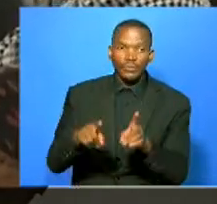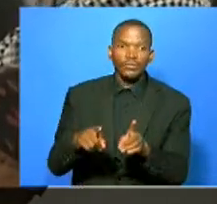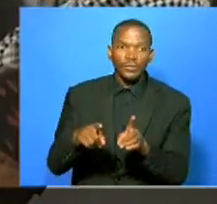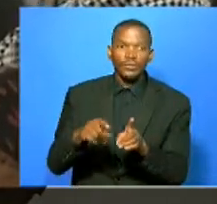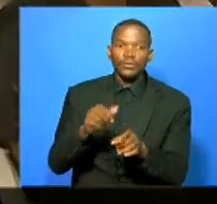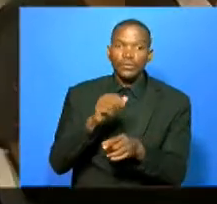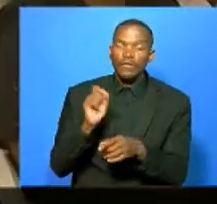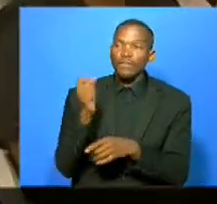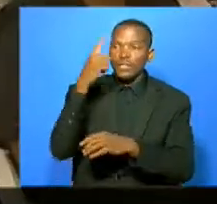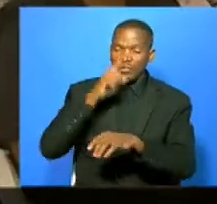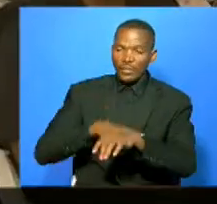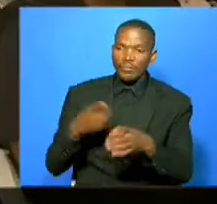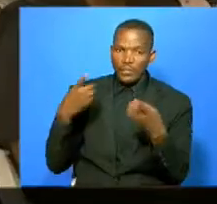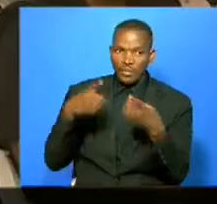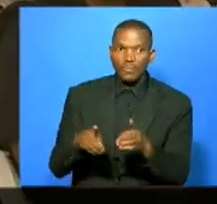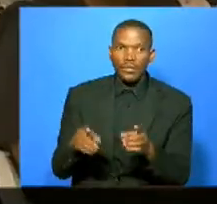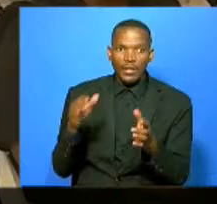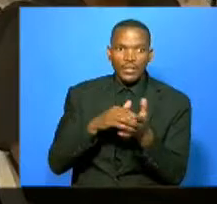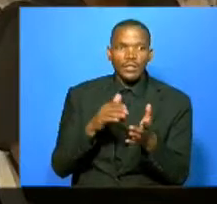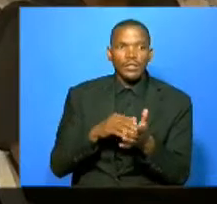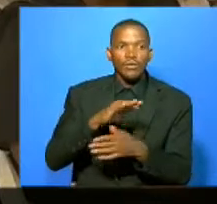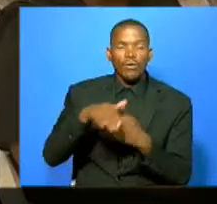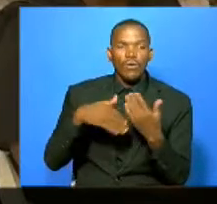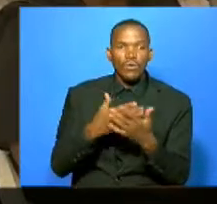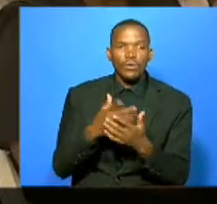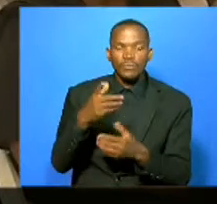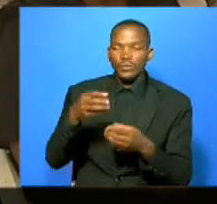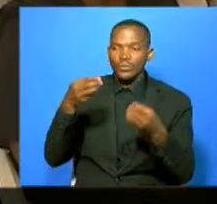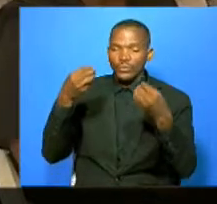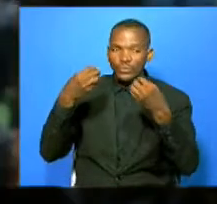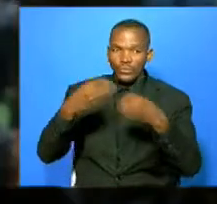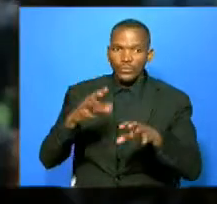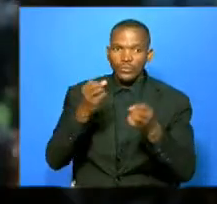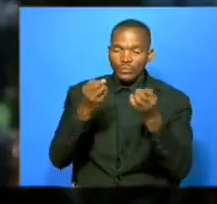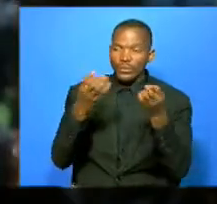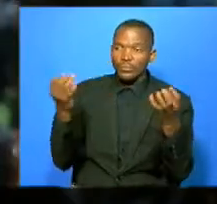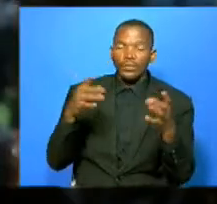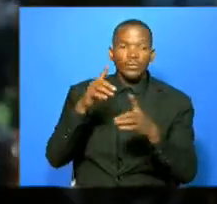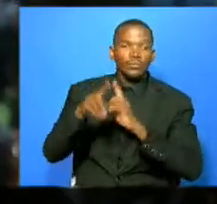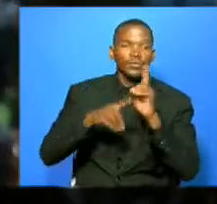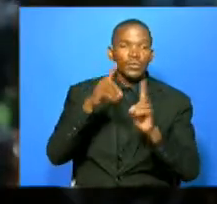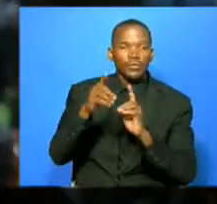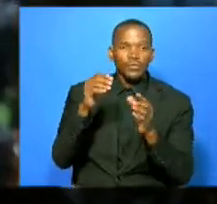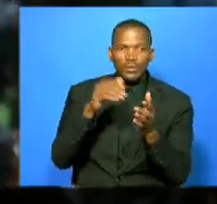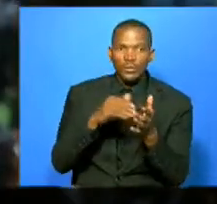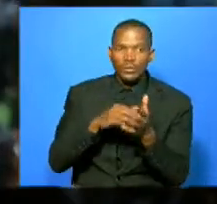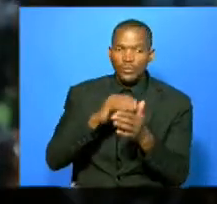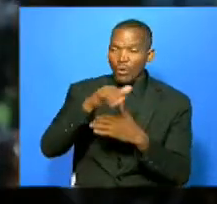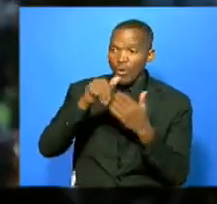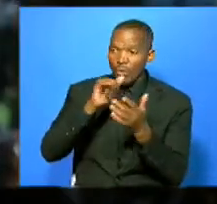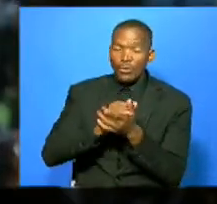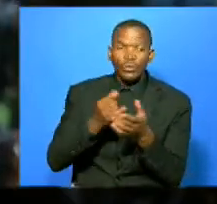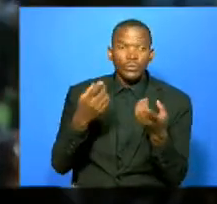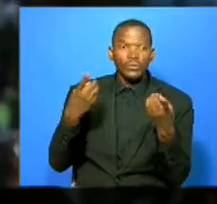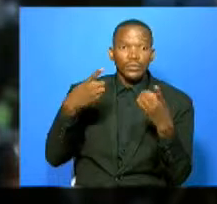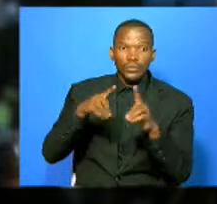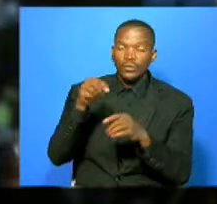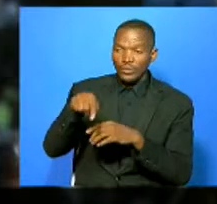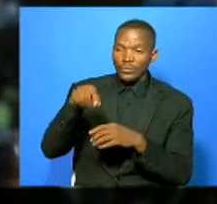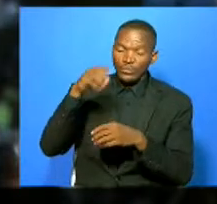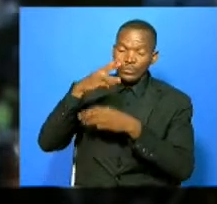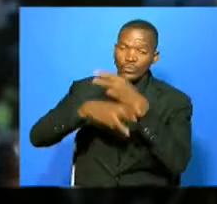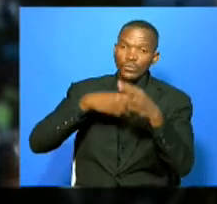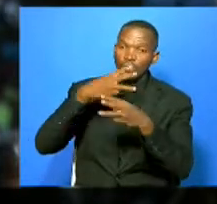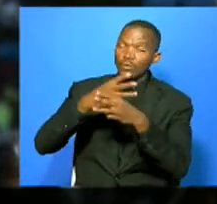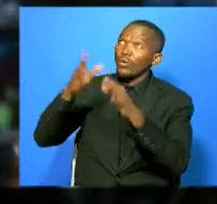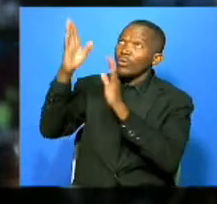se re diragalela mme ebile re latlhegelwa ke batho ba bantsintsi re rialo re tsotlhe tse di mo lehatsheng di dirwa ke Modimo